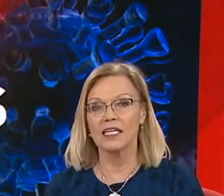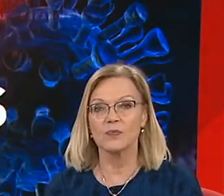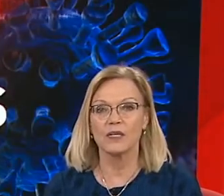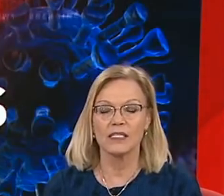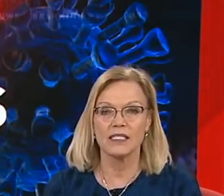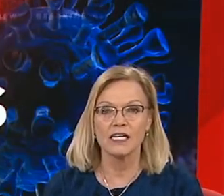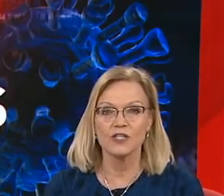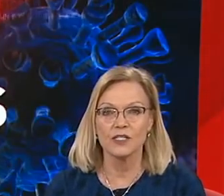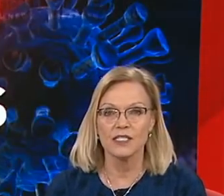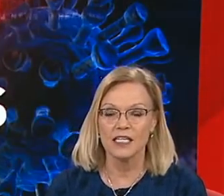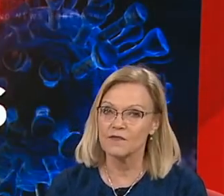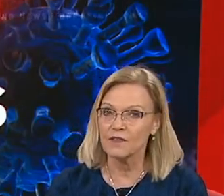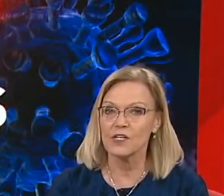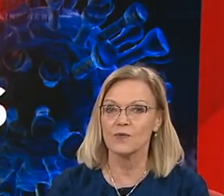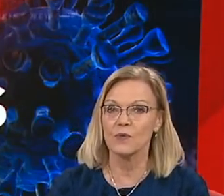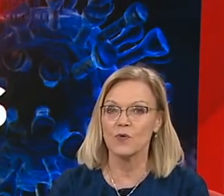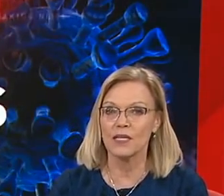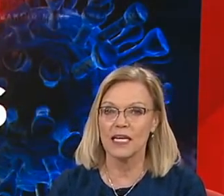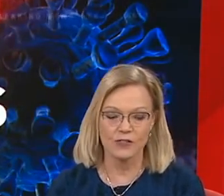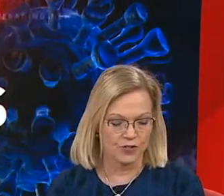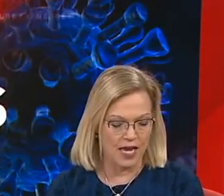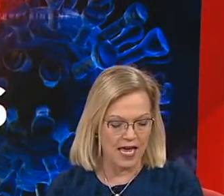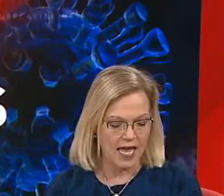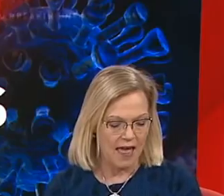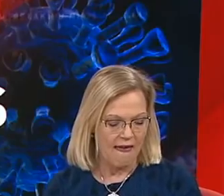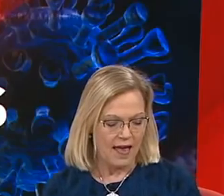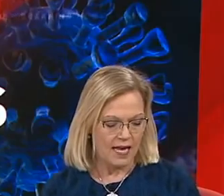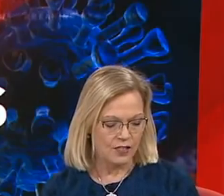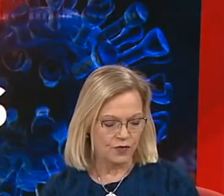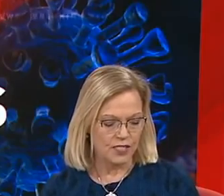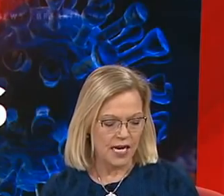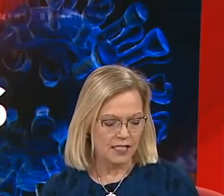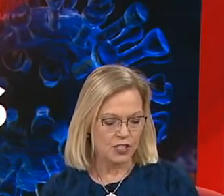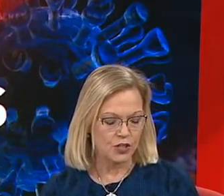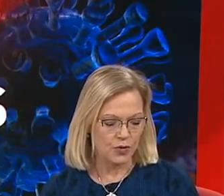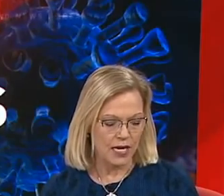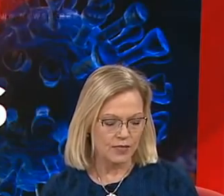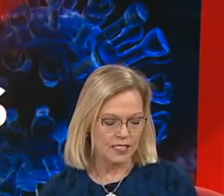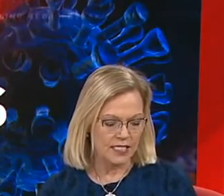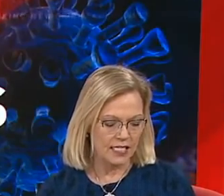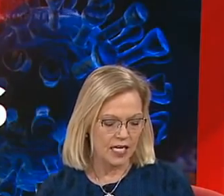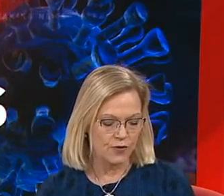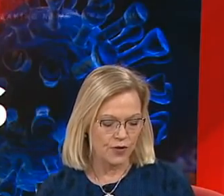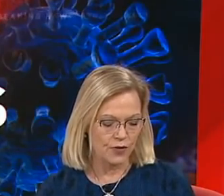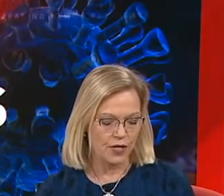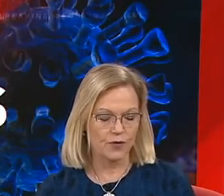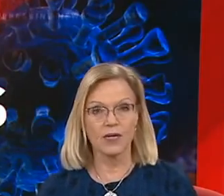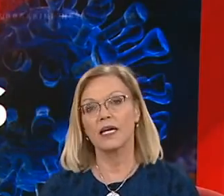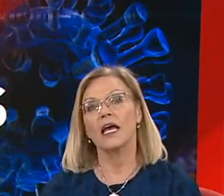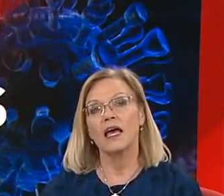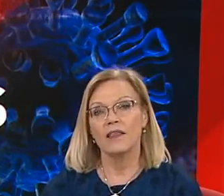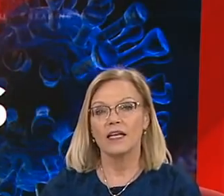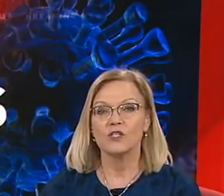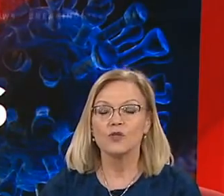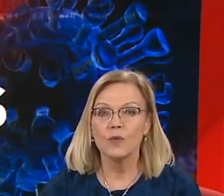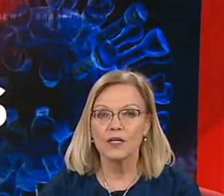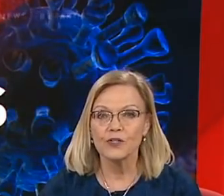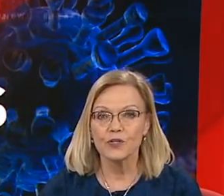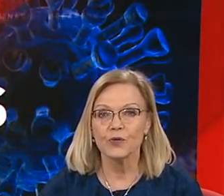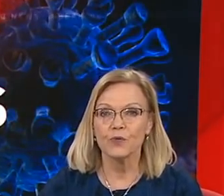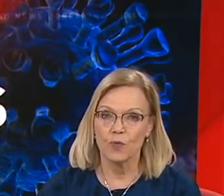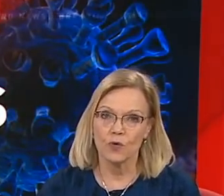7,104 hospitalizations. That is 53 more than yesterday. As for deaths, 2,633. That